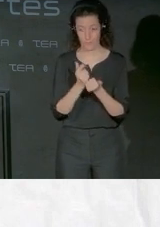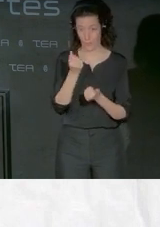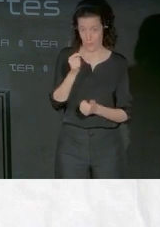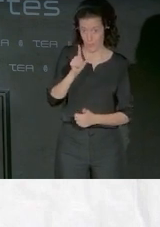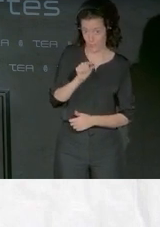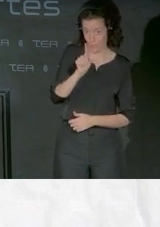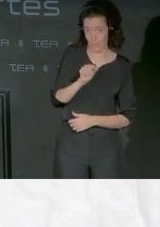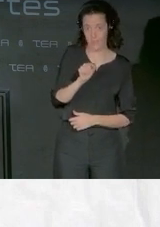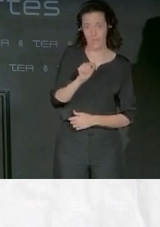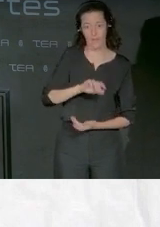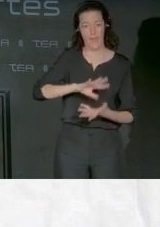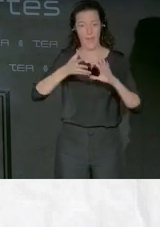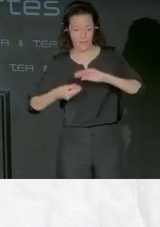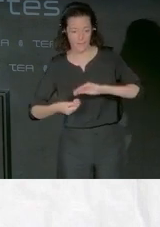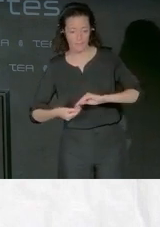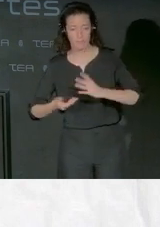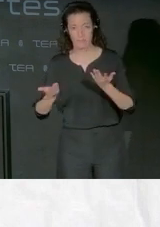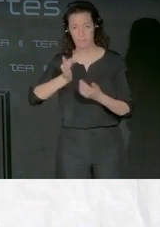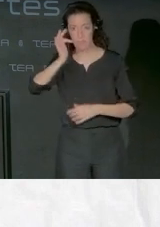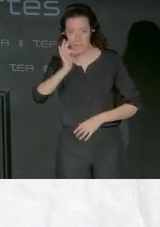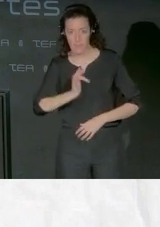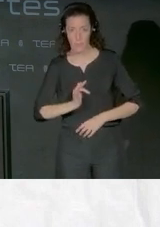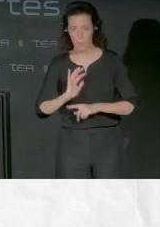in terms of large successes.